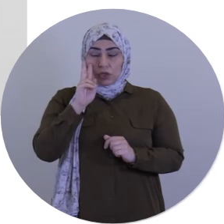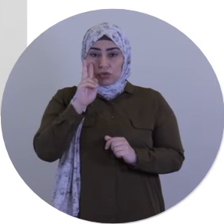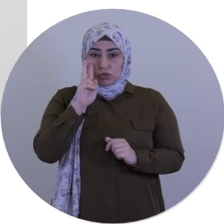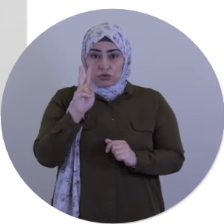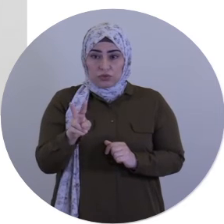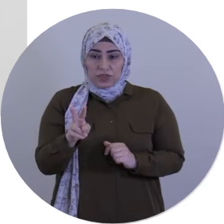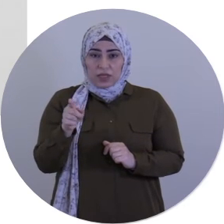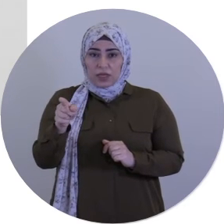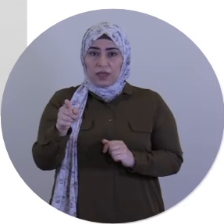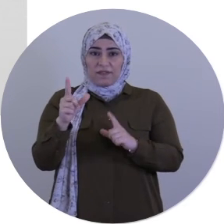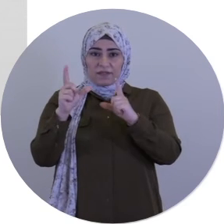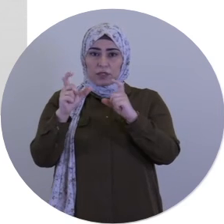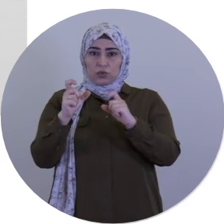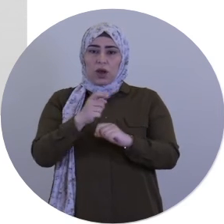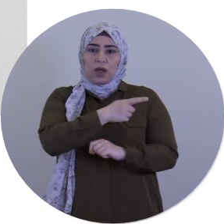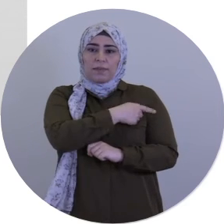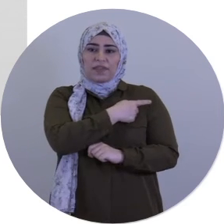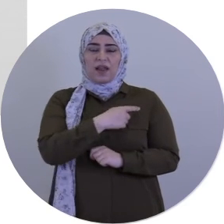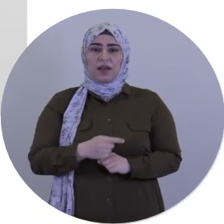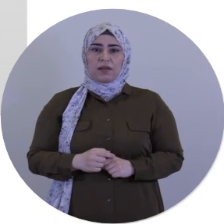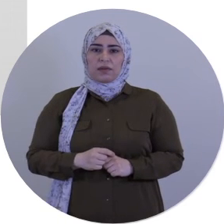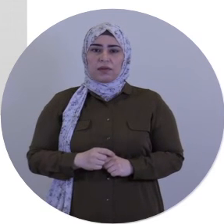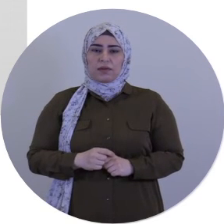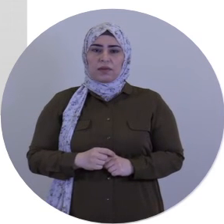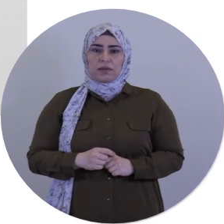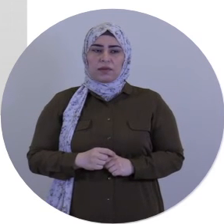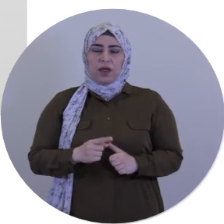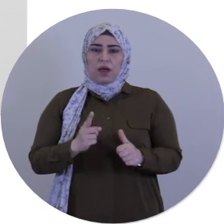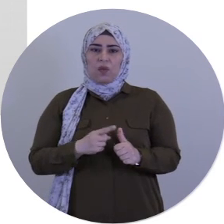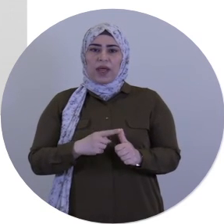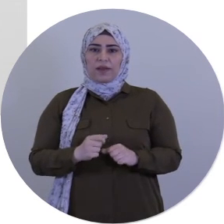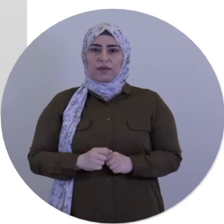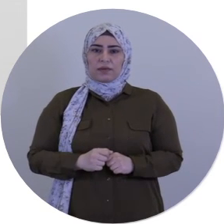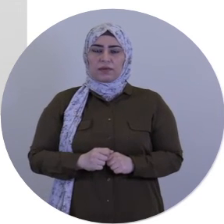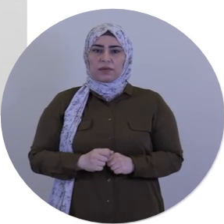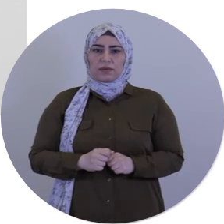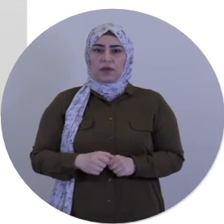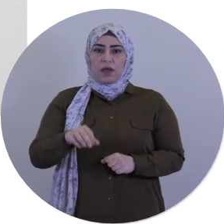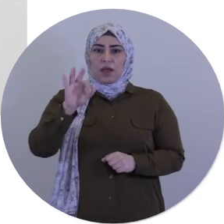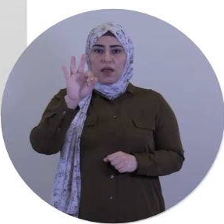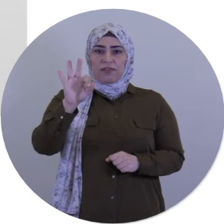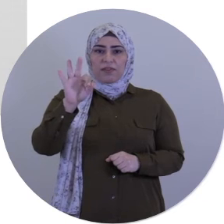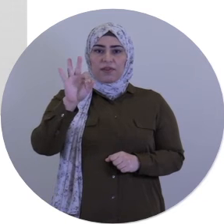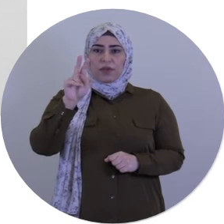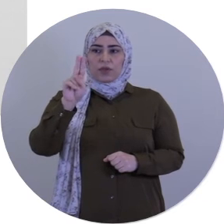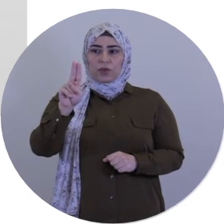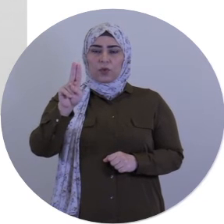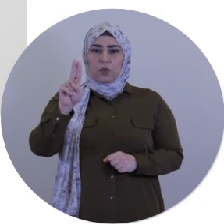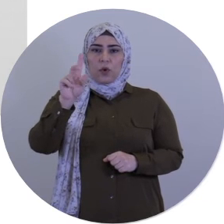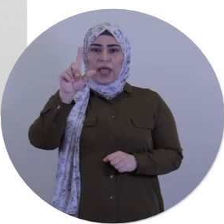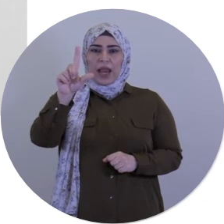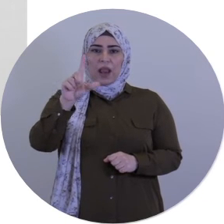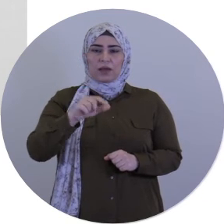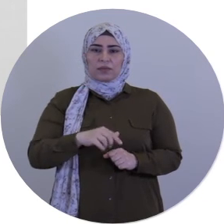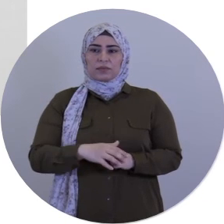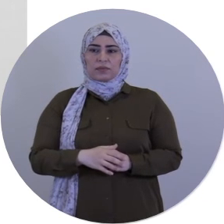words, we just want to add 1 or 2 letters to make it easier and more comprehensible. Let's look at some